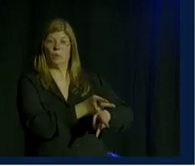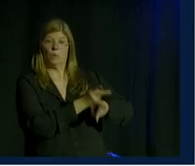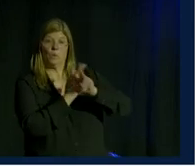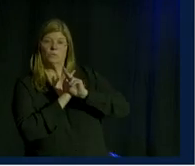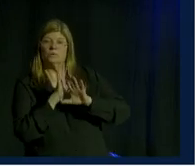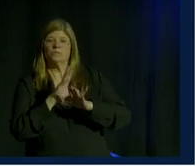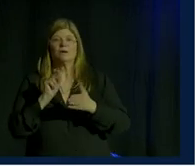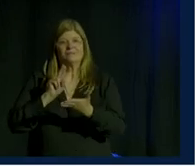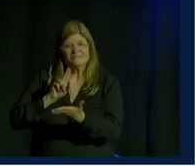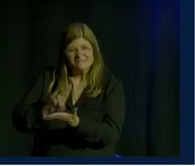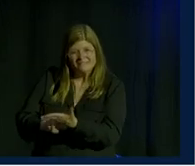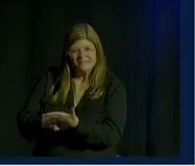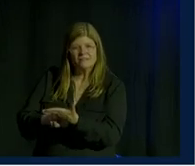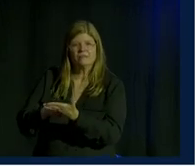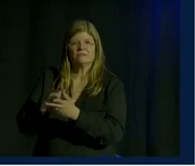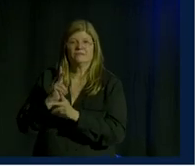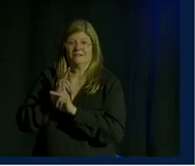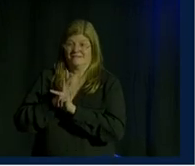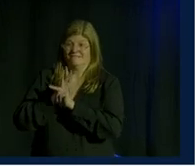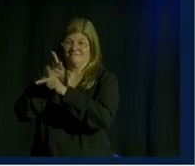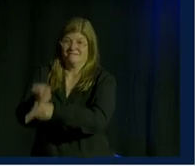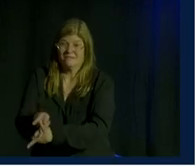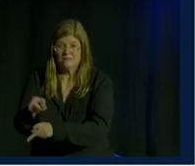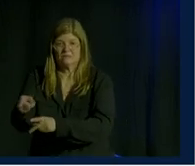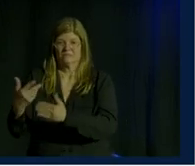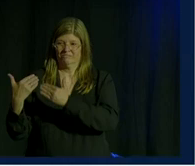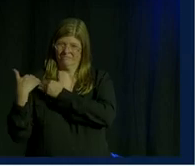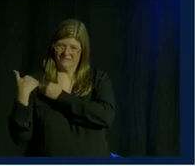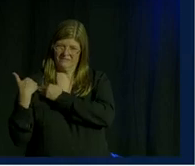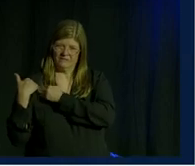debt service and bringing a bank to the table.